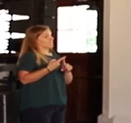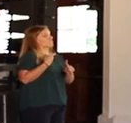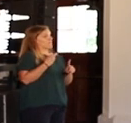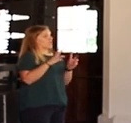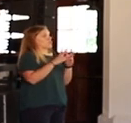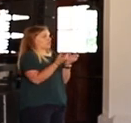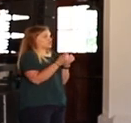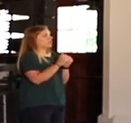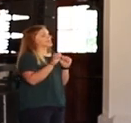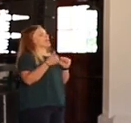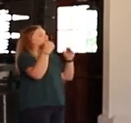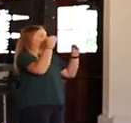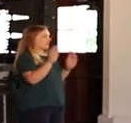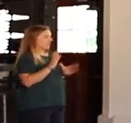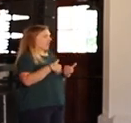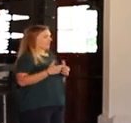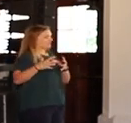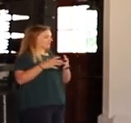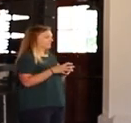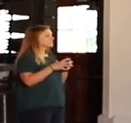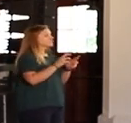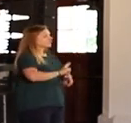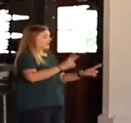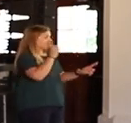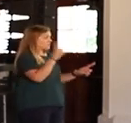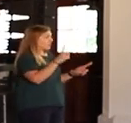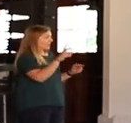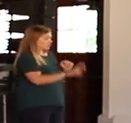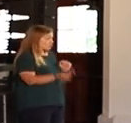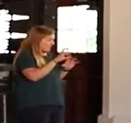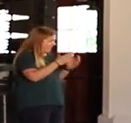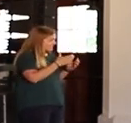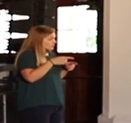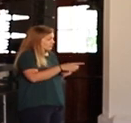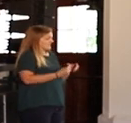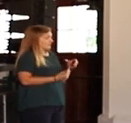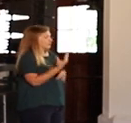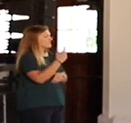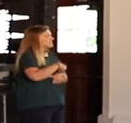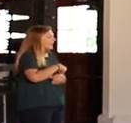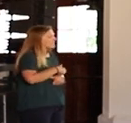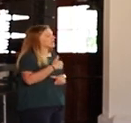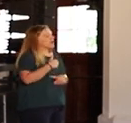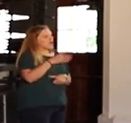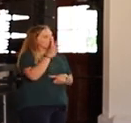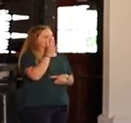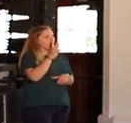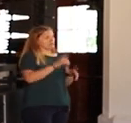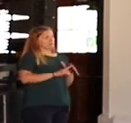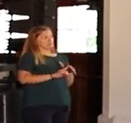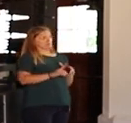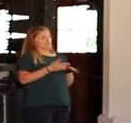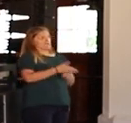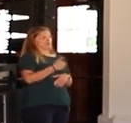a workshop with other faculty, all of us who are preparing for the Journeys classes in the spring. And I'm actually gonna slip out right